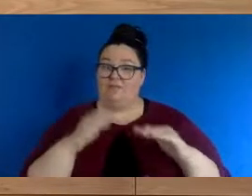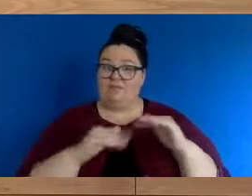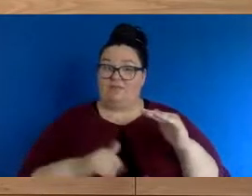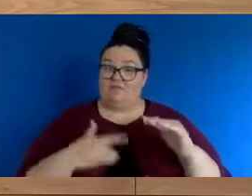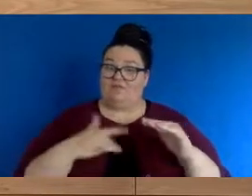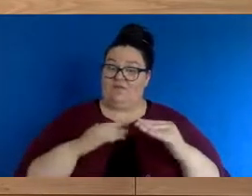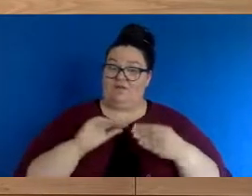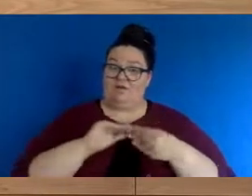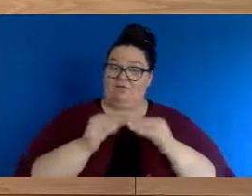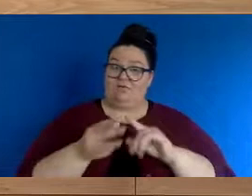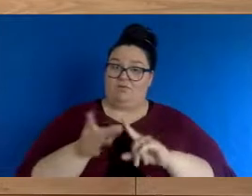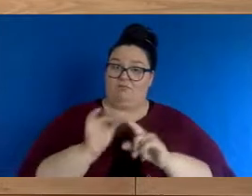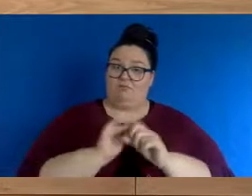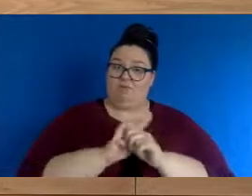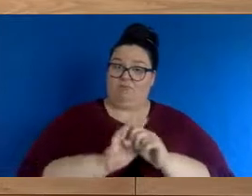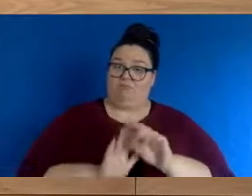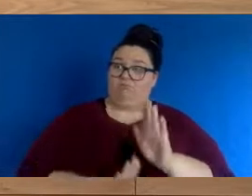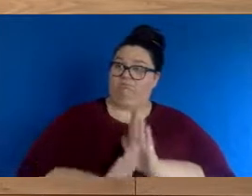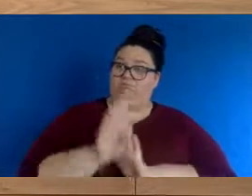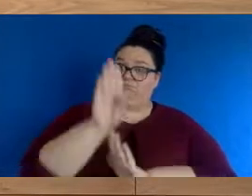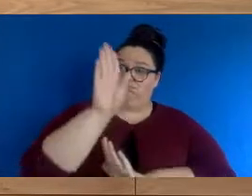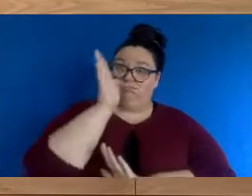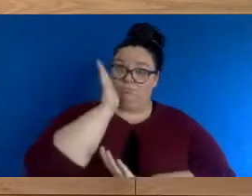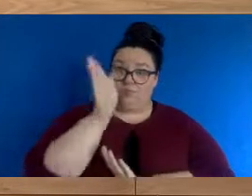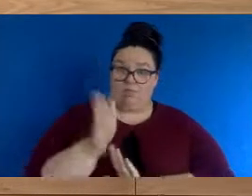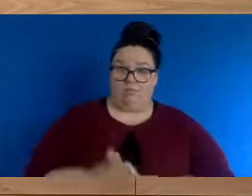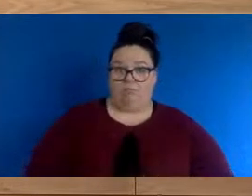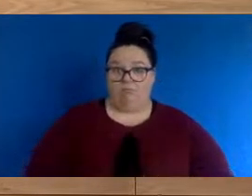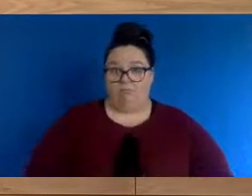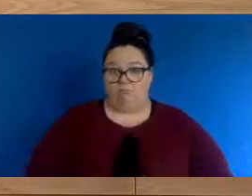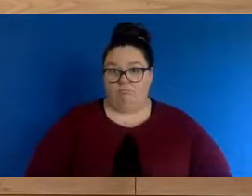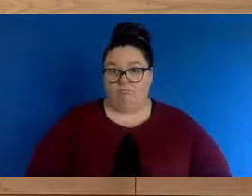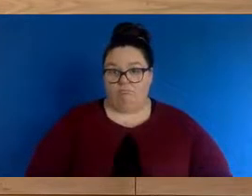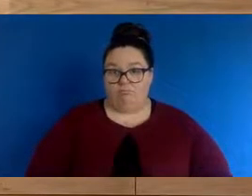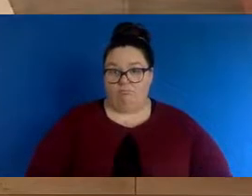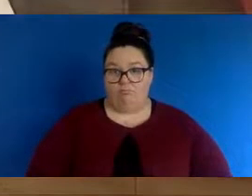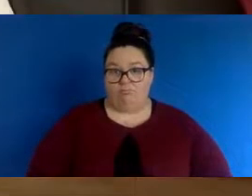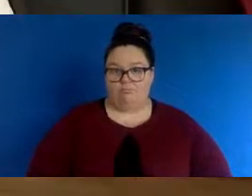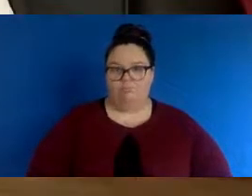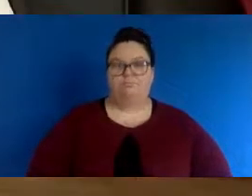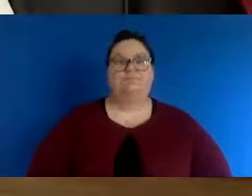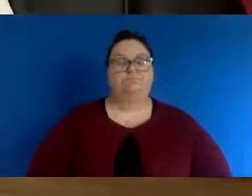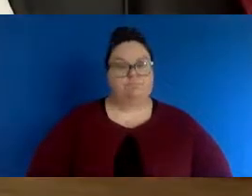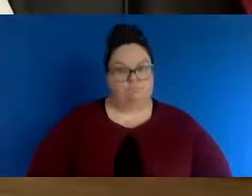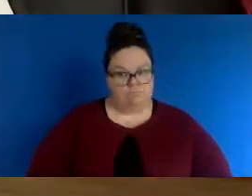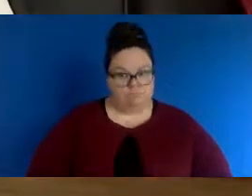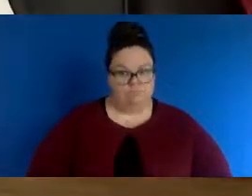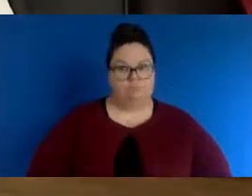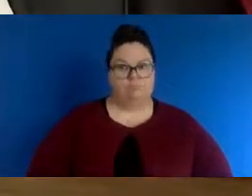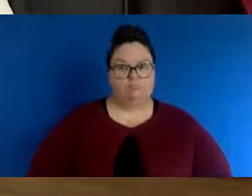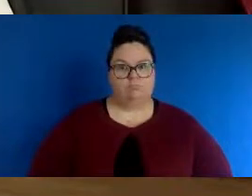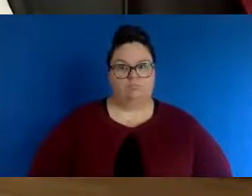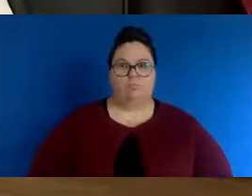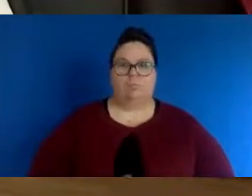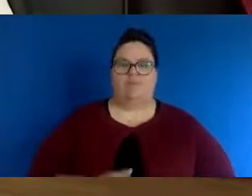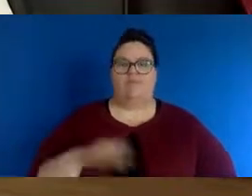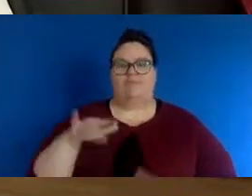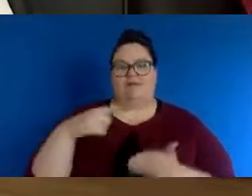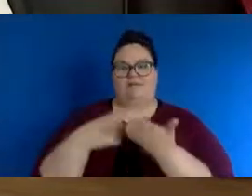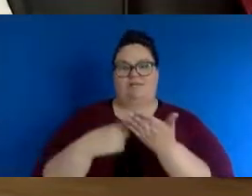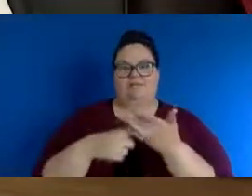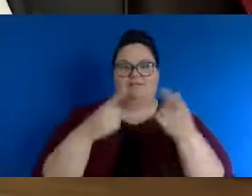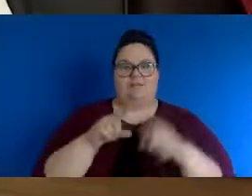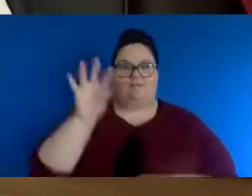where are we on that approval process to your understanding? Well, that is something that's happening at the federal level, and Pfizer